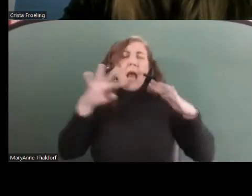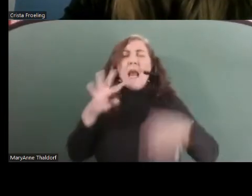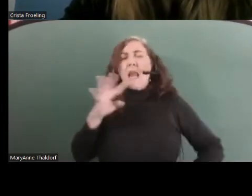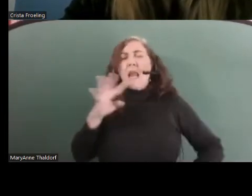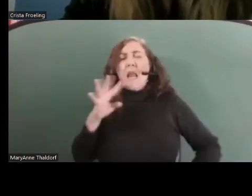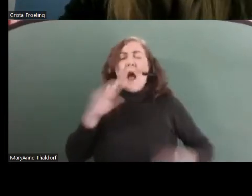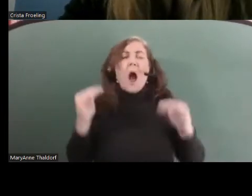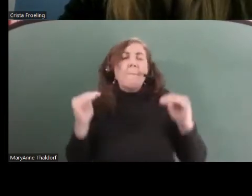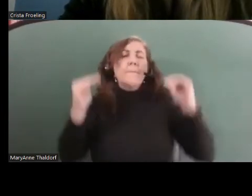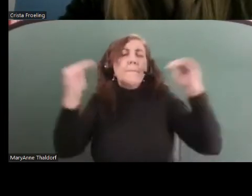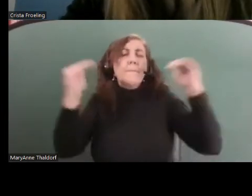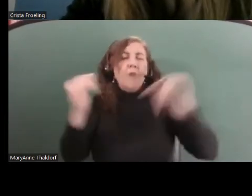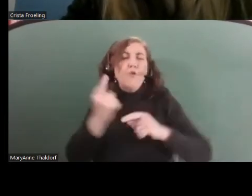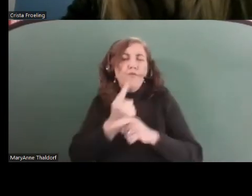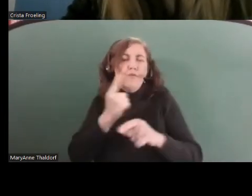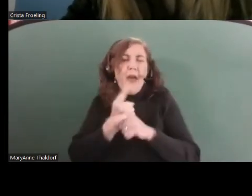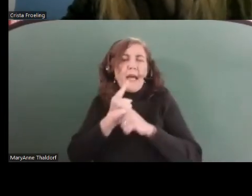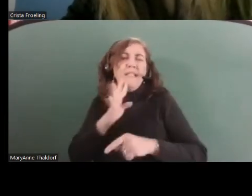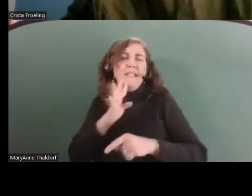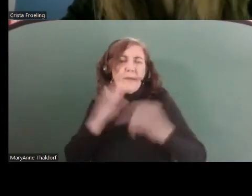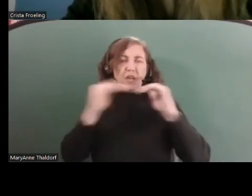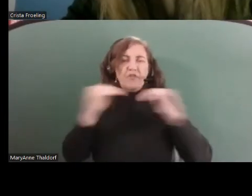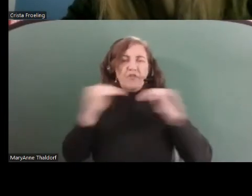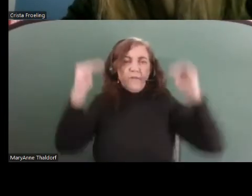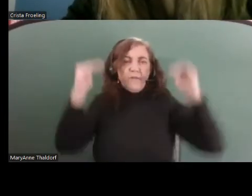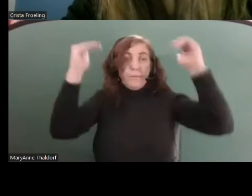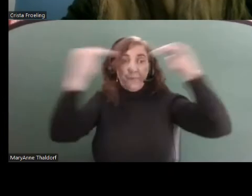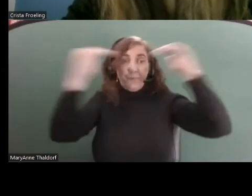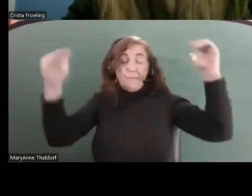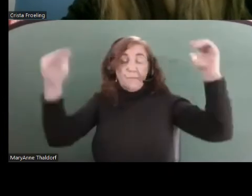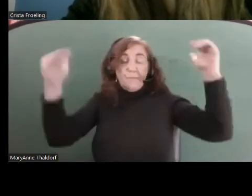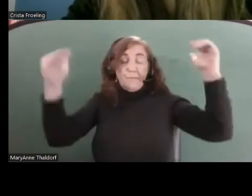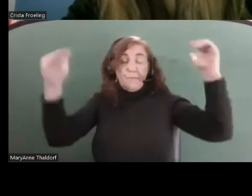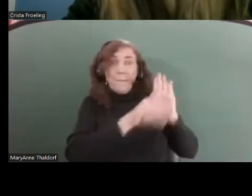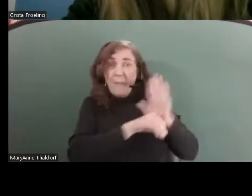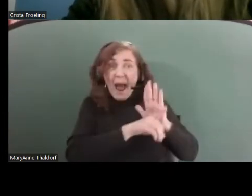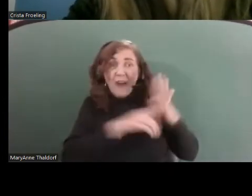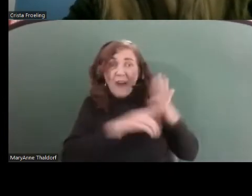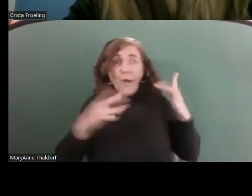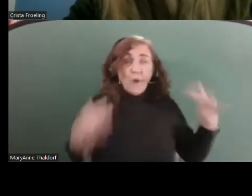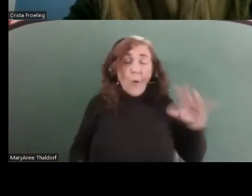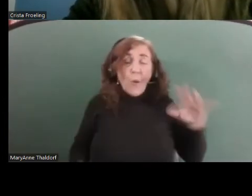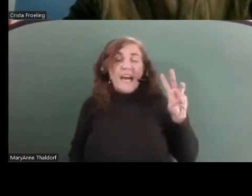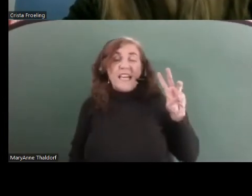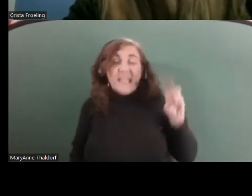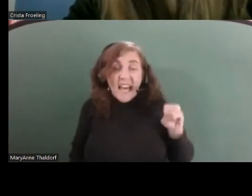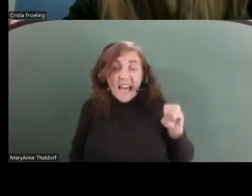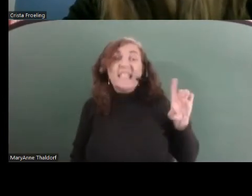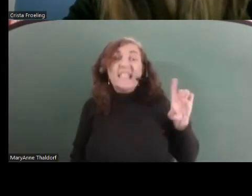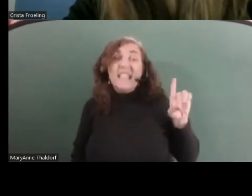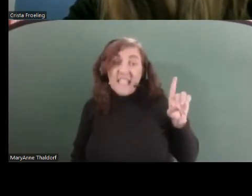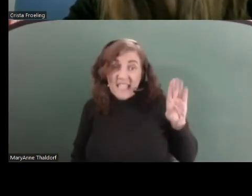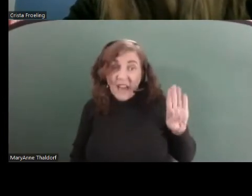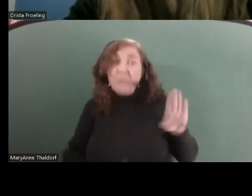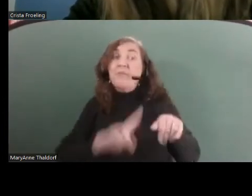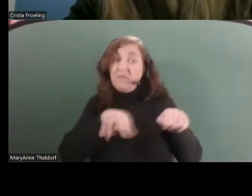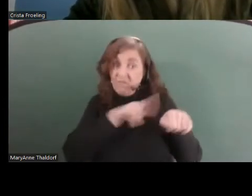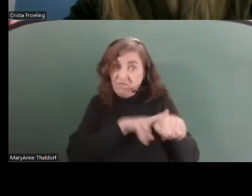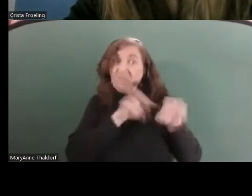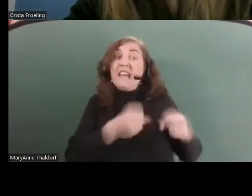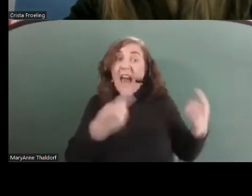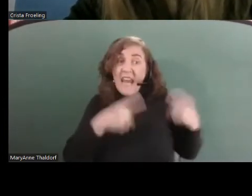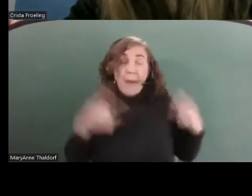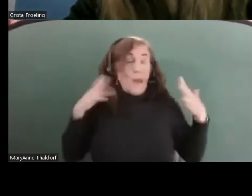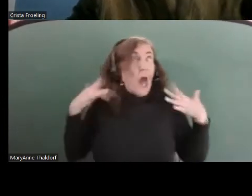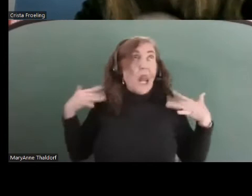level. Background noise at 60 decibels in a classroom is not unrealistic. It can be that loud and sometimes